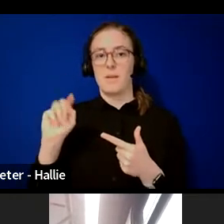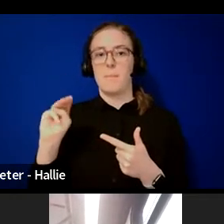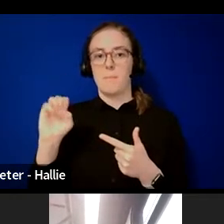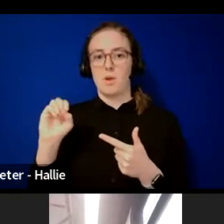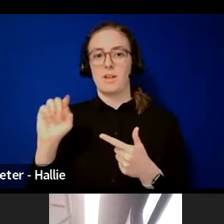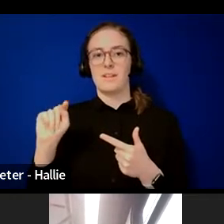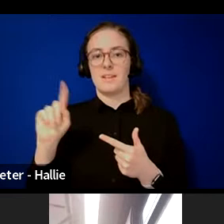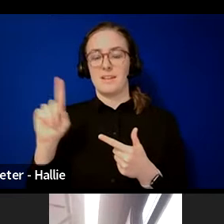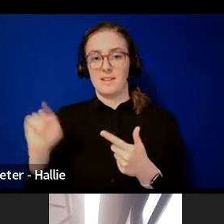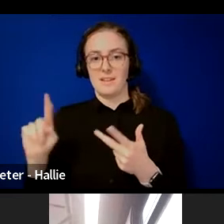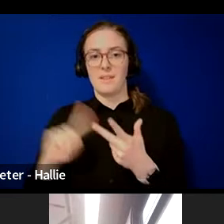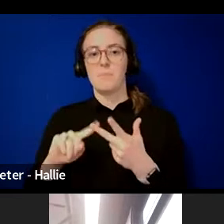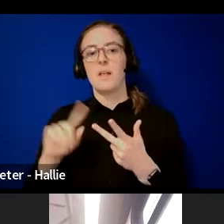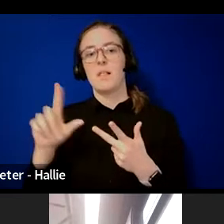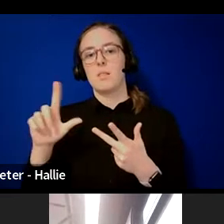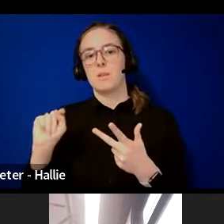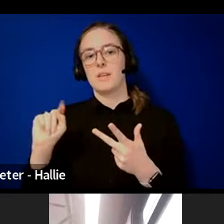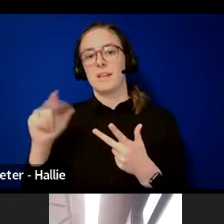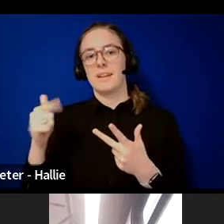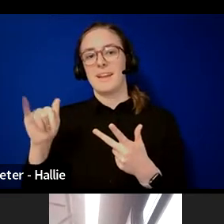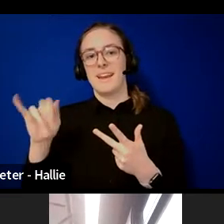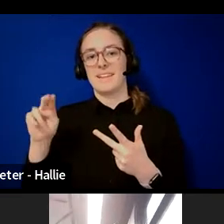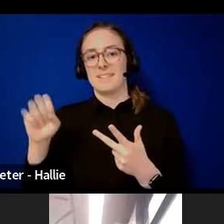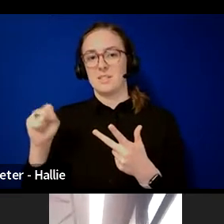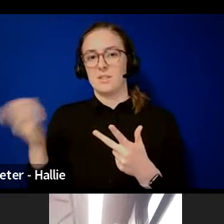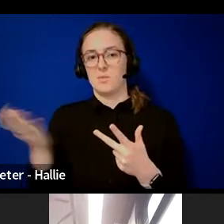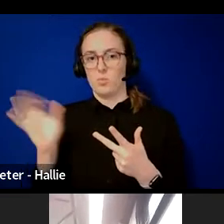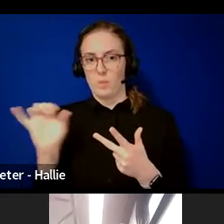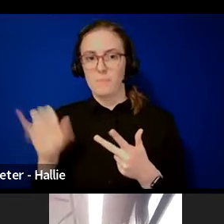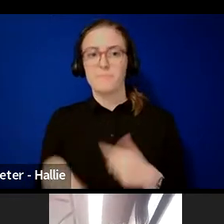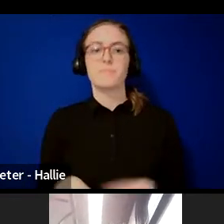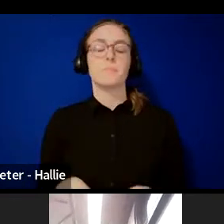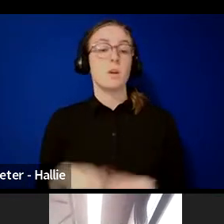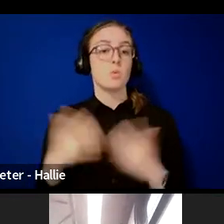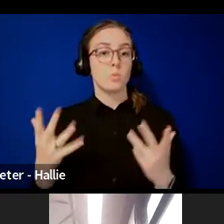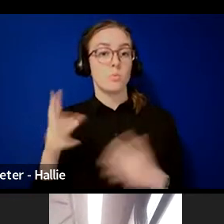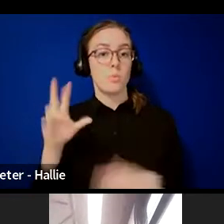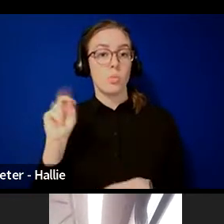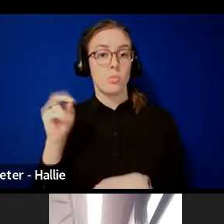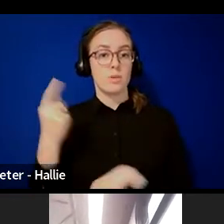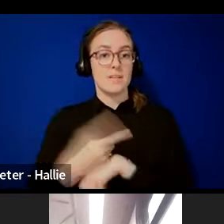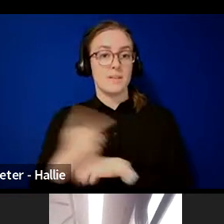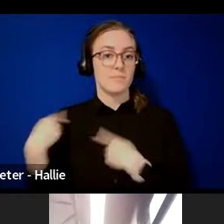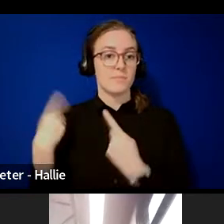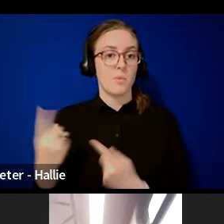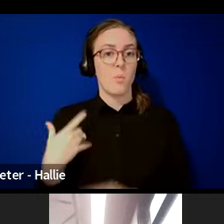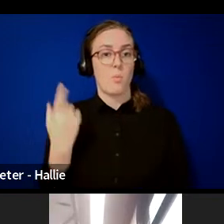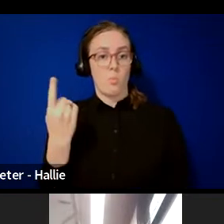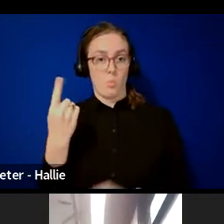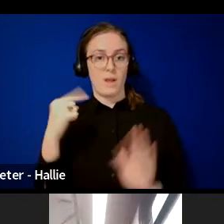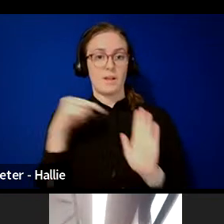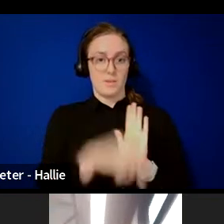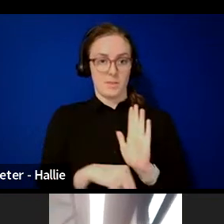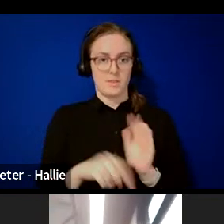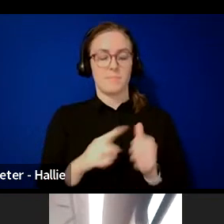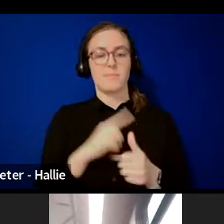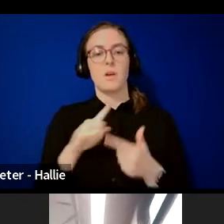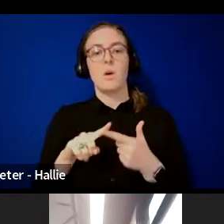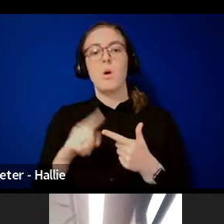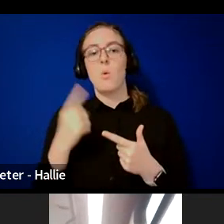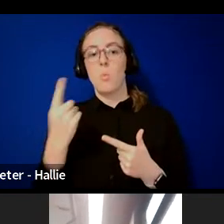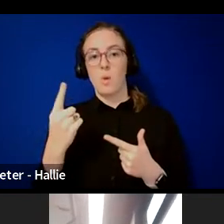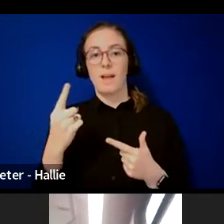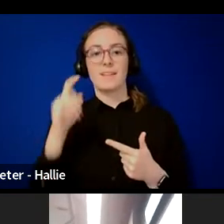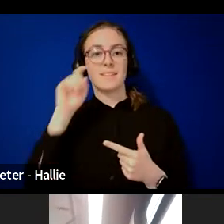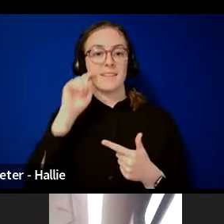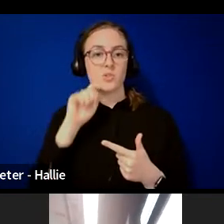well. Just to go over some of the stats, from the last 30 days, we've had 1 homicide, 1 sexual abuse, 4